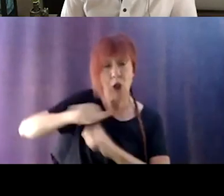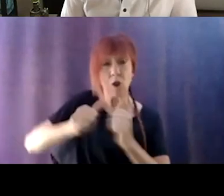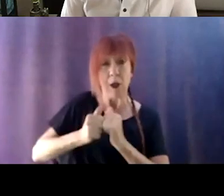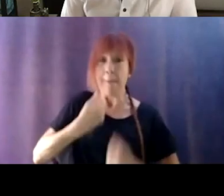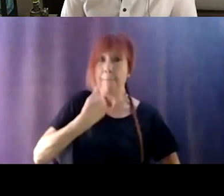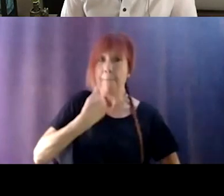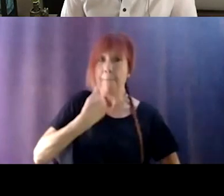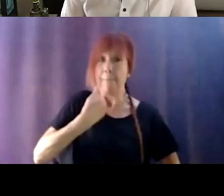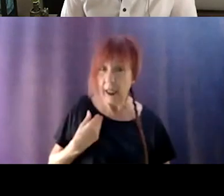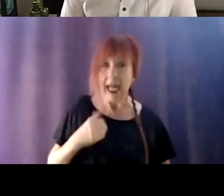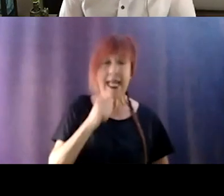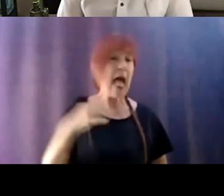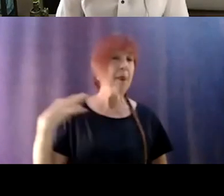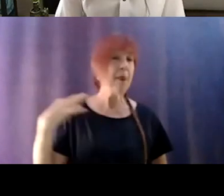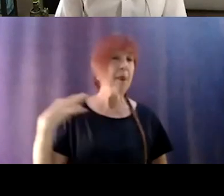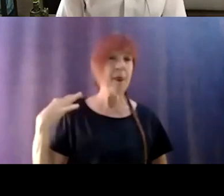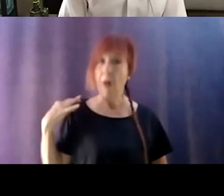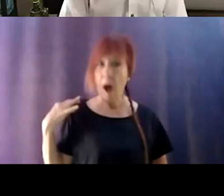we see on the magazines or, you know,